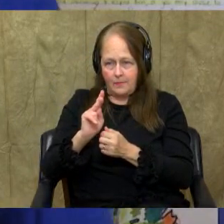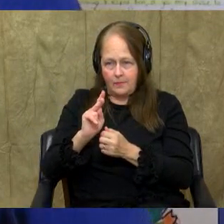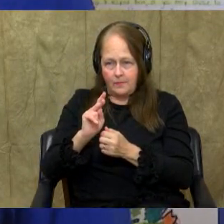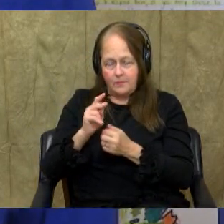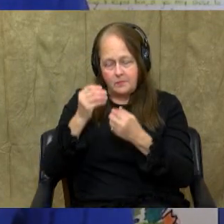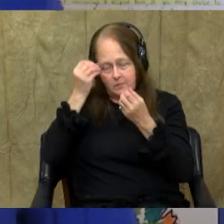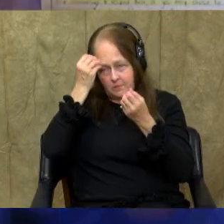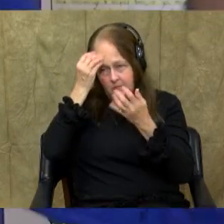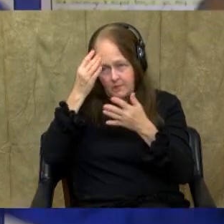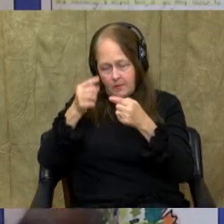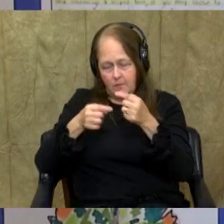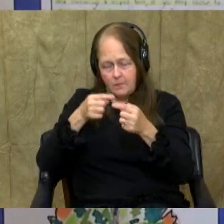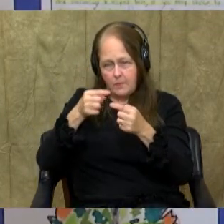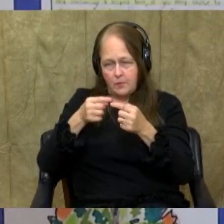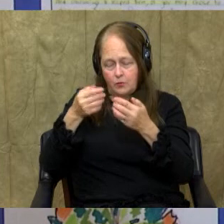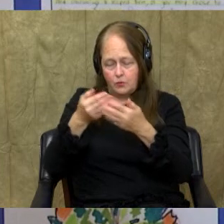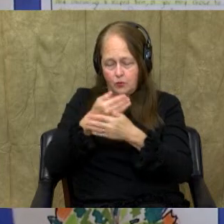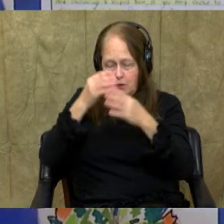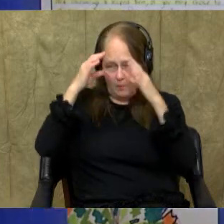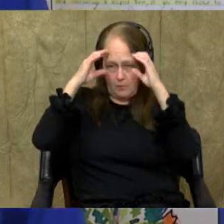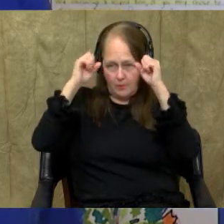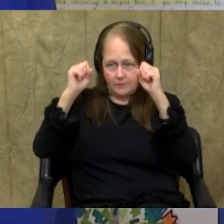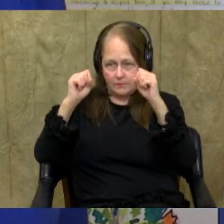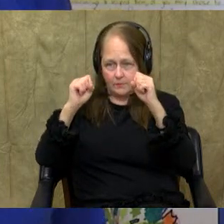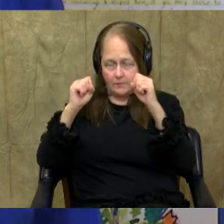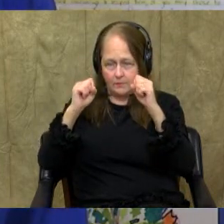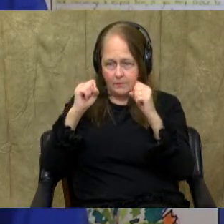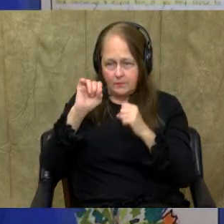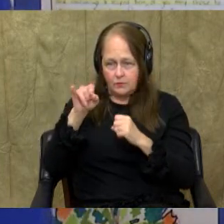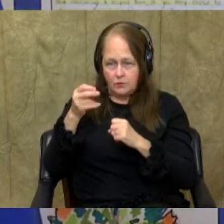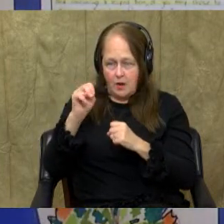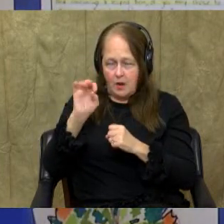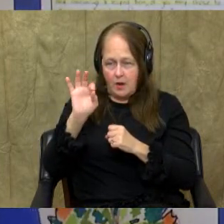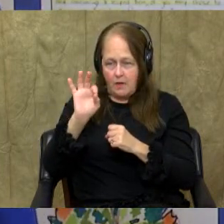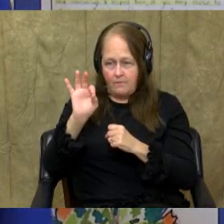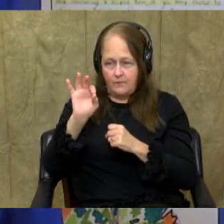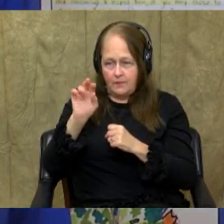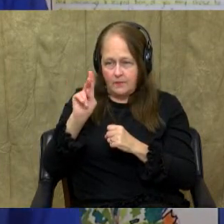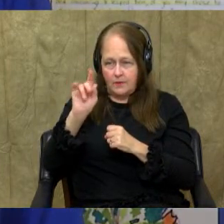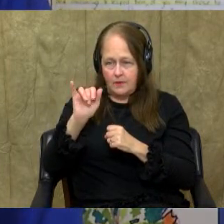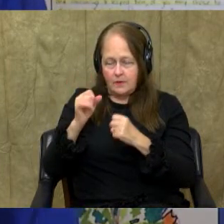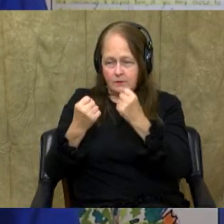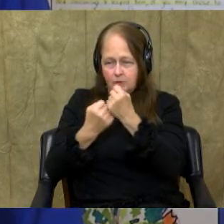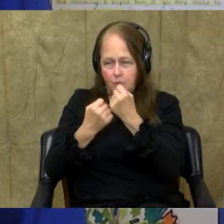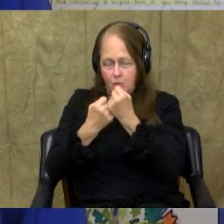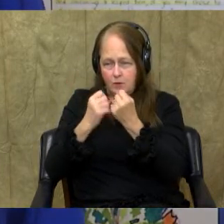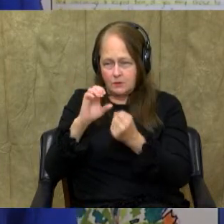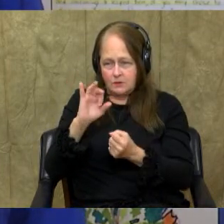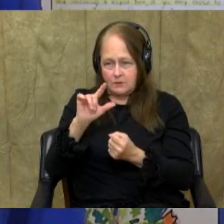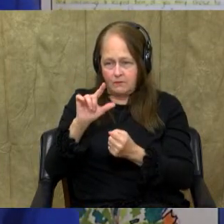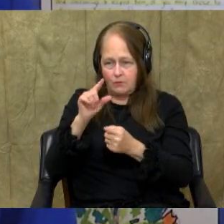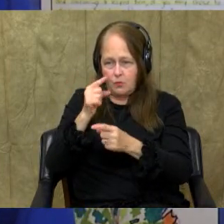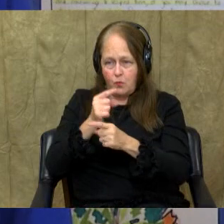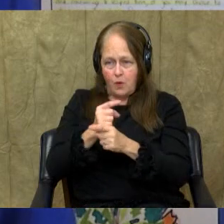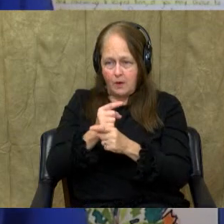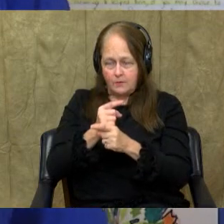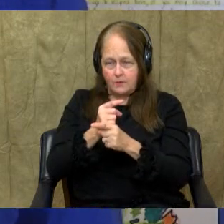tried to integrate Southern bus stations. The March on Washington, massive civil rights demonstration